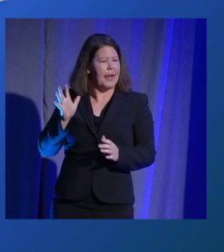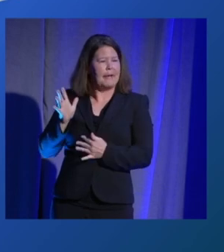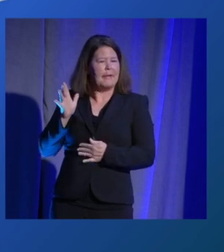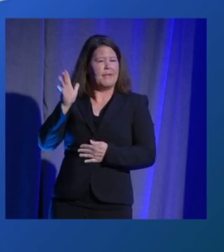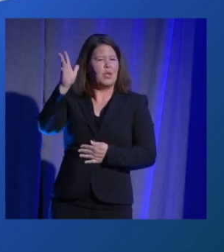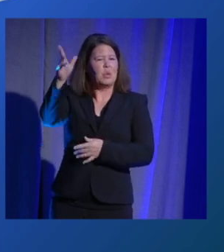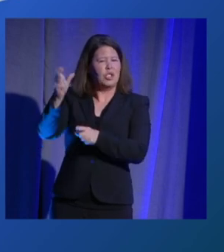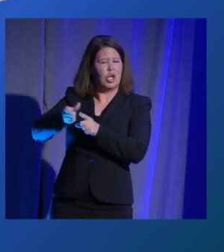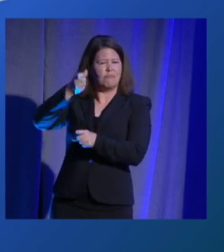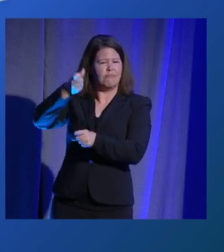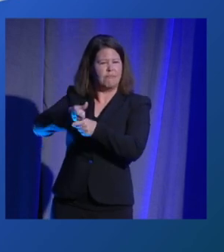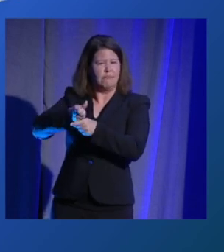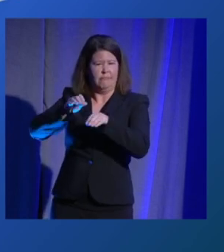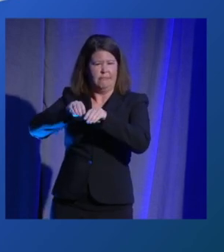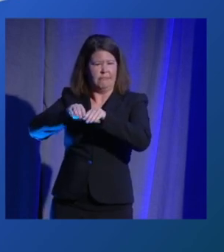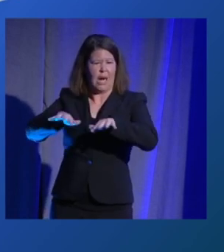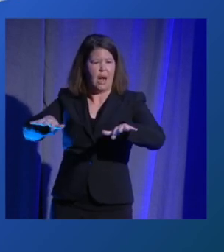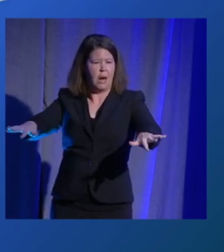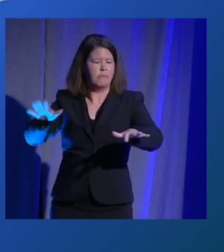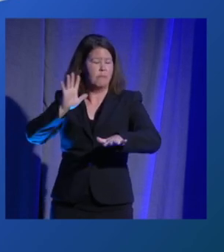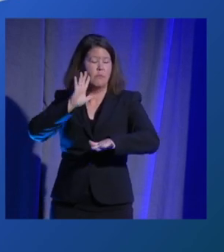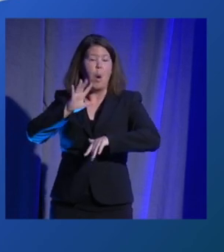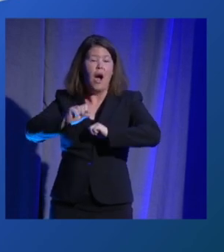change how we think about